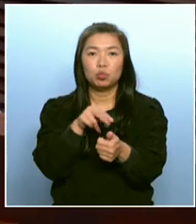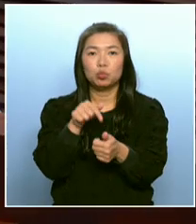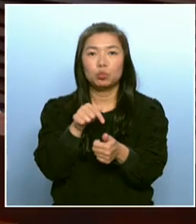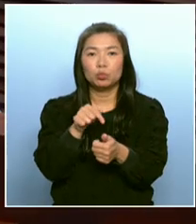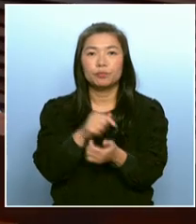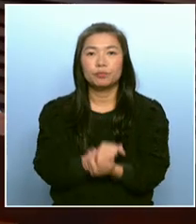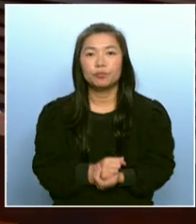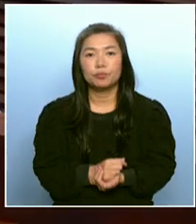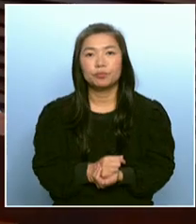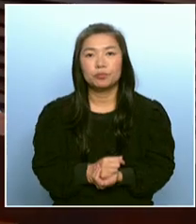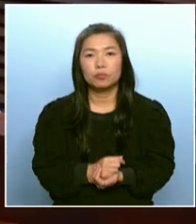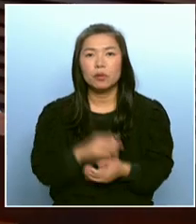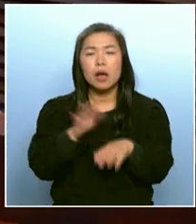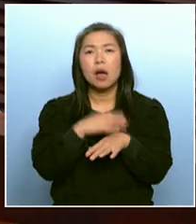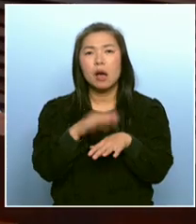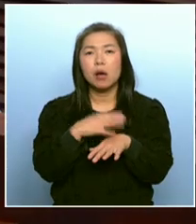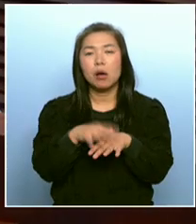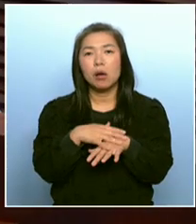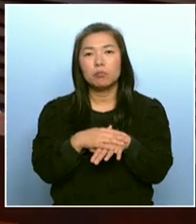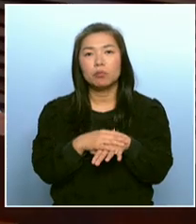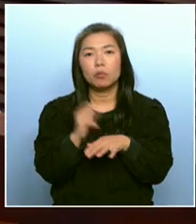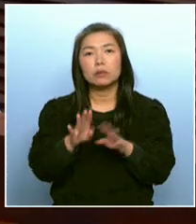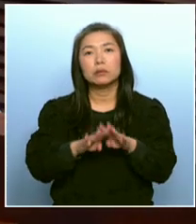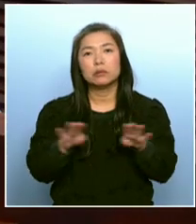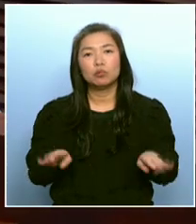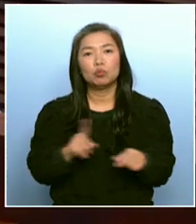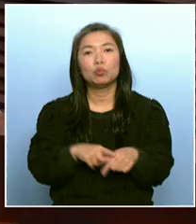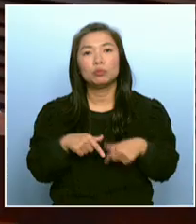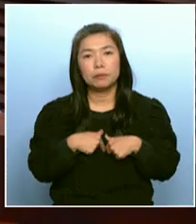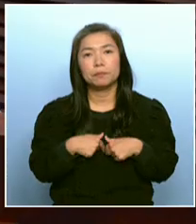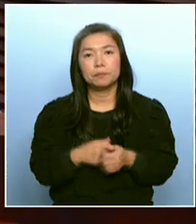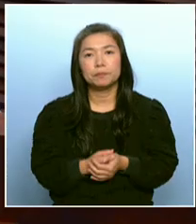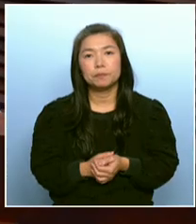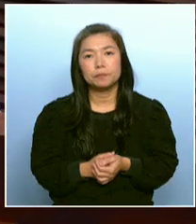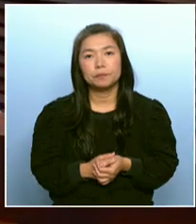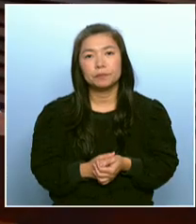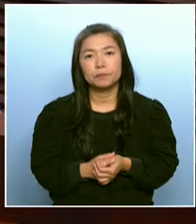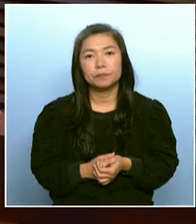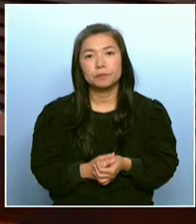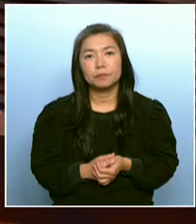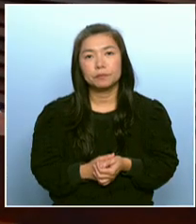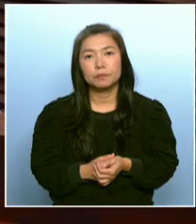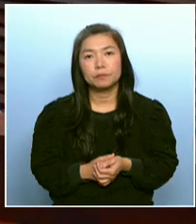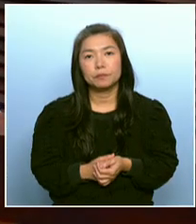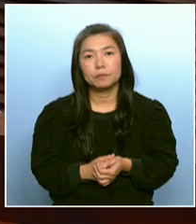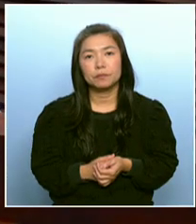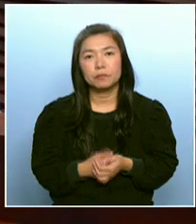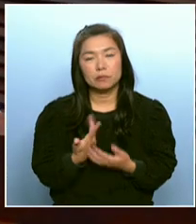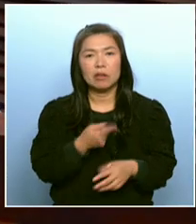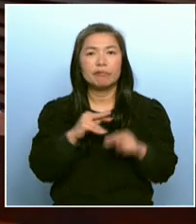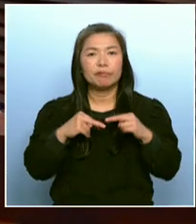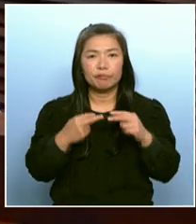especially with the provision of childcare facilities. But we only have a childcare center planned.